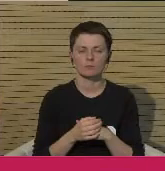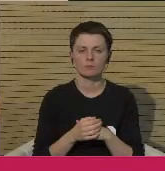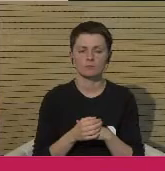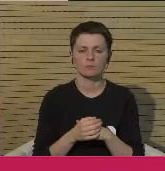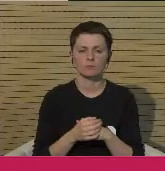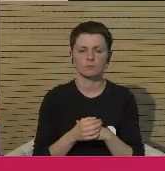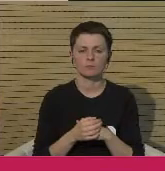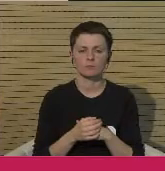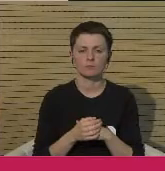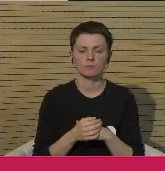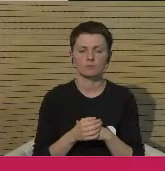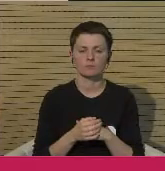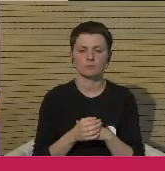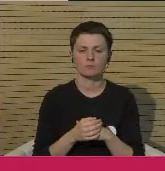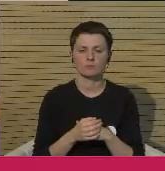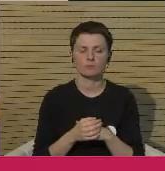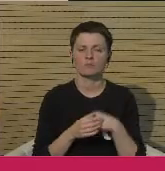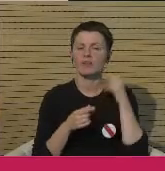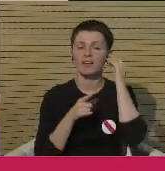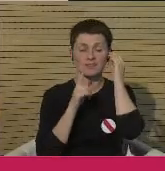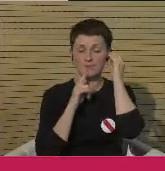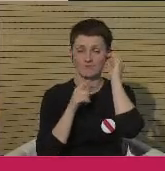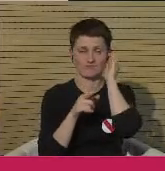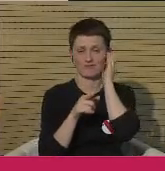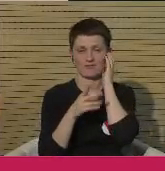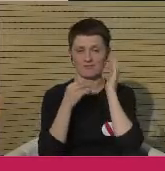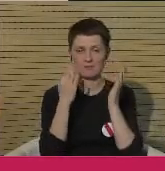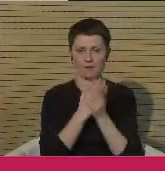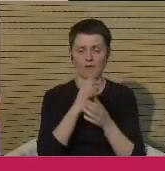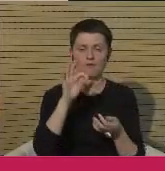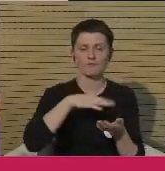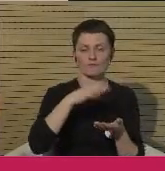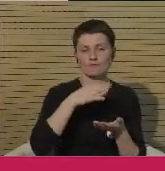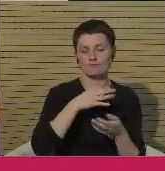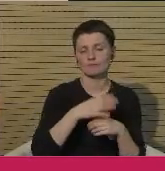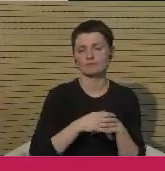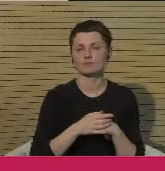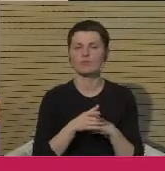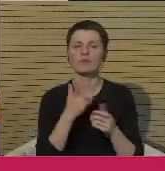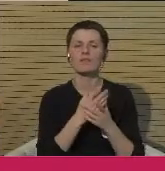And it is also true that you cannot hide it,